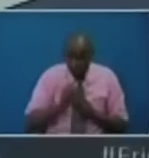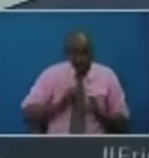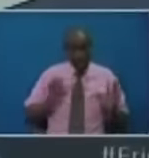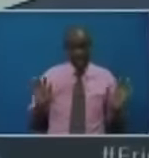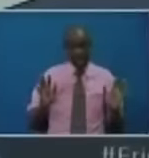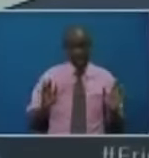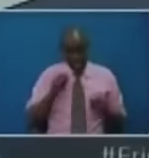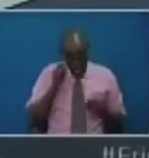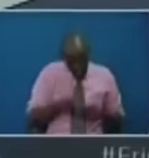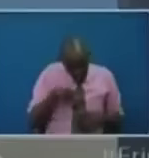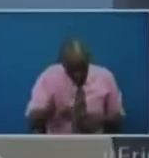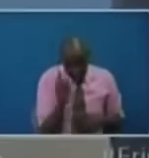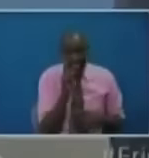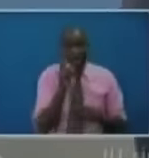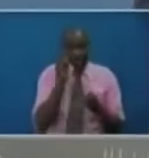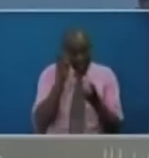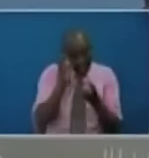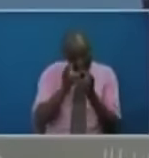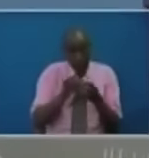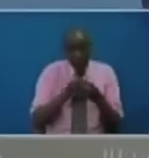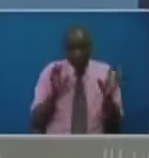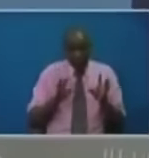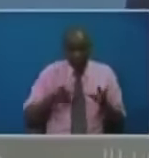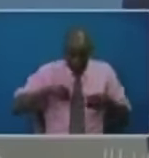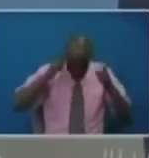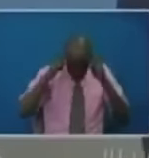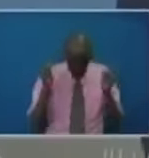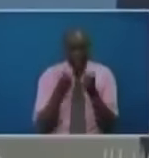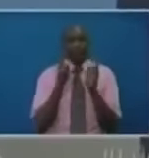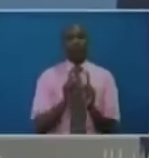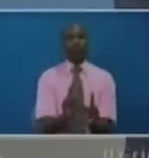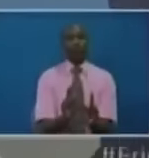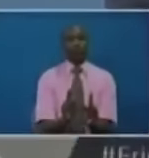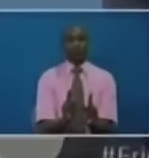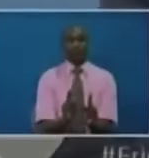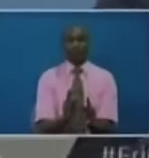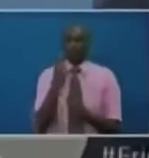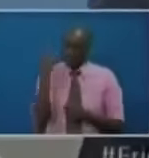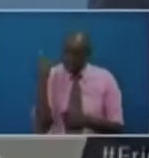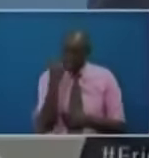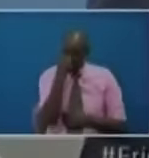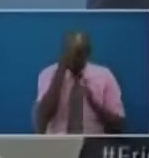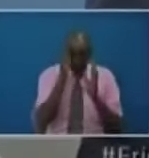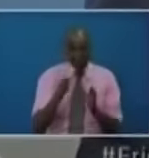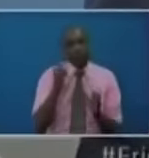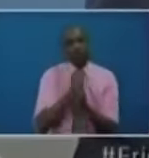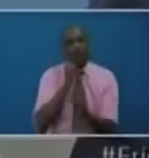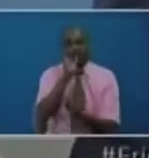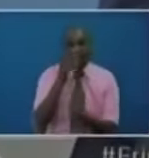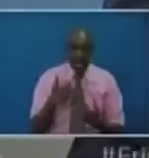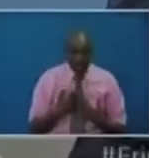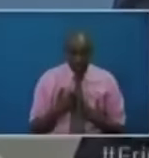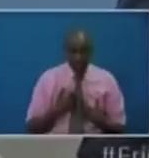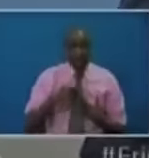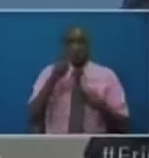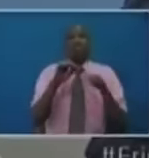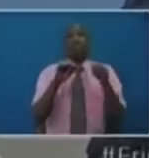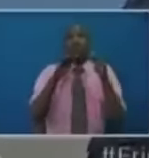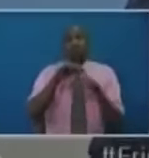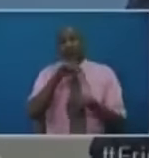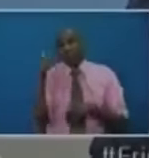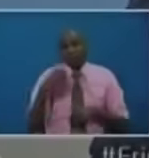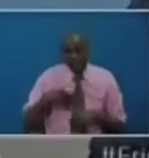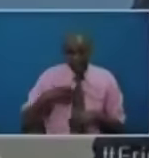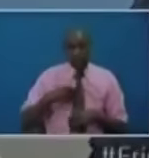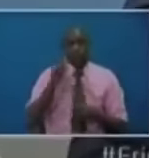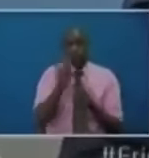does not crack that shell, mm-hmm. it dies therein. Mm. So everybody has work. Don't wait for anybody to